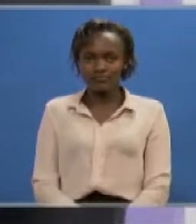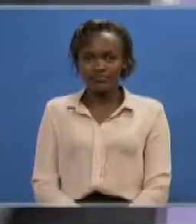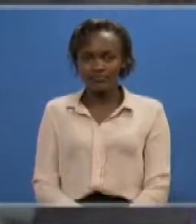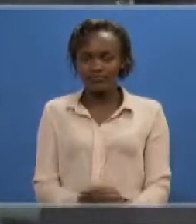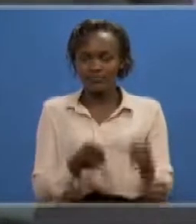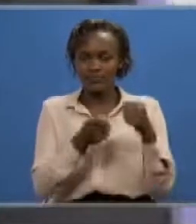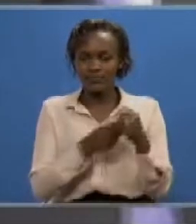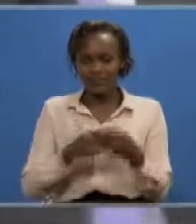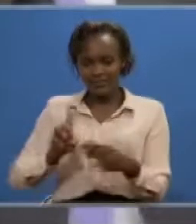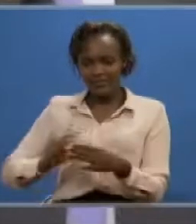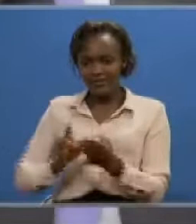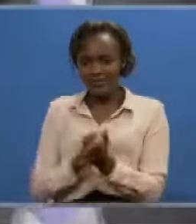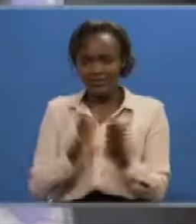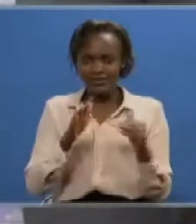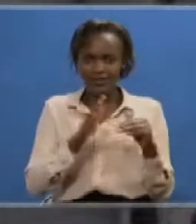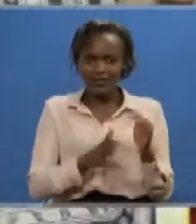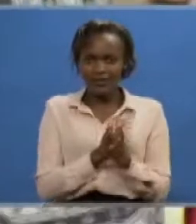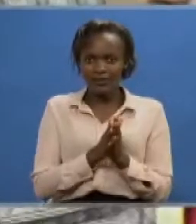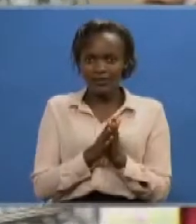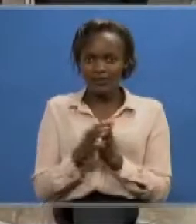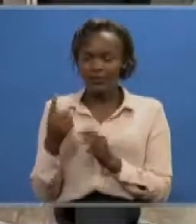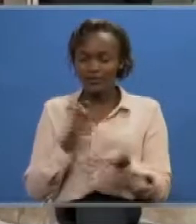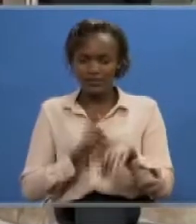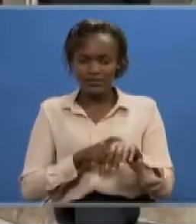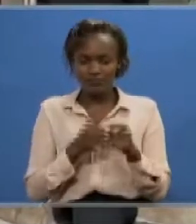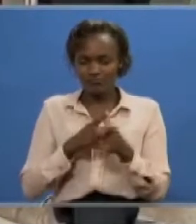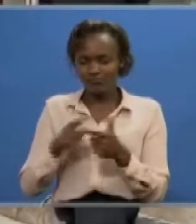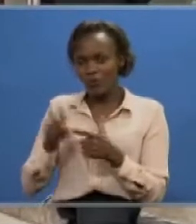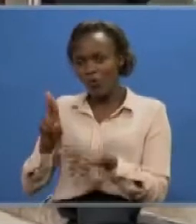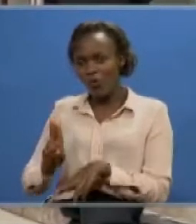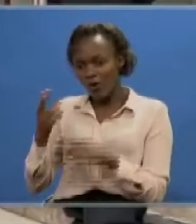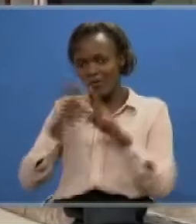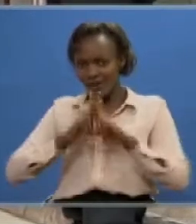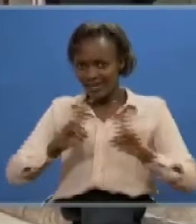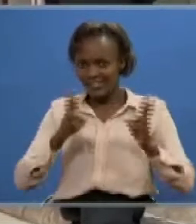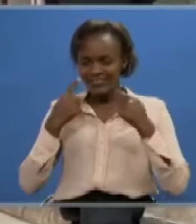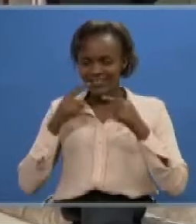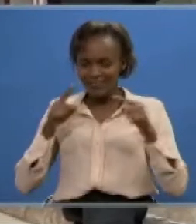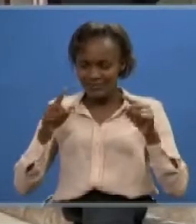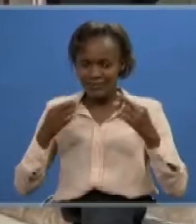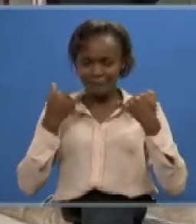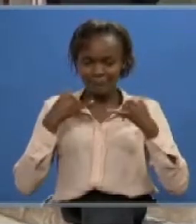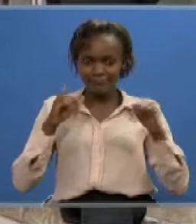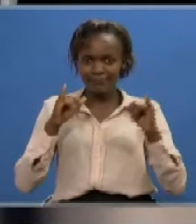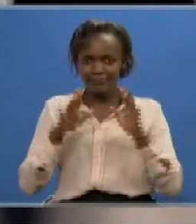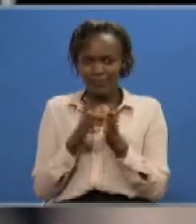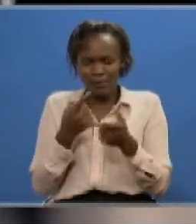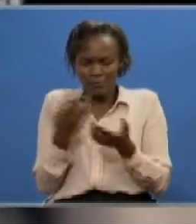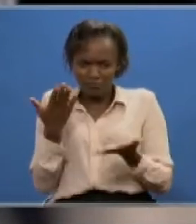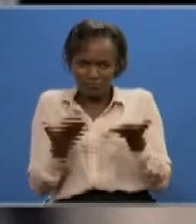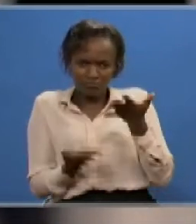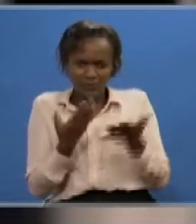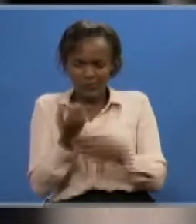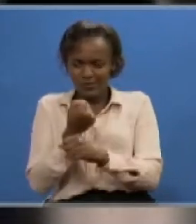6 minutes past 1 o'clock, President Uhuru Kenyatta was ready to address the nation over the unenviable dilemma of saving